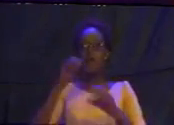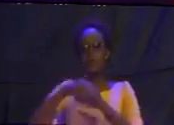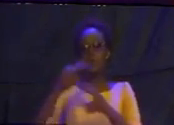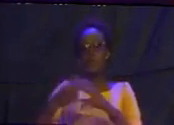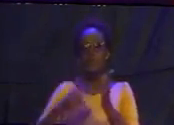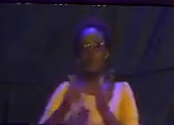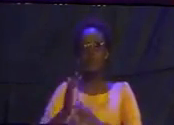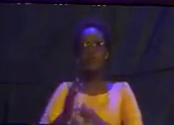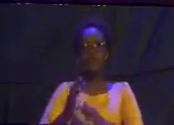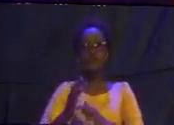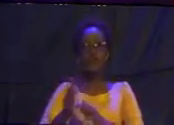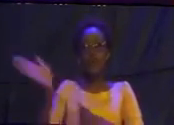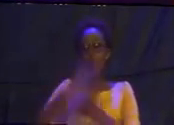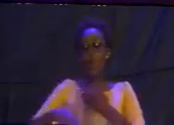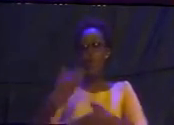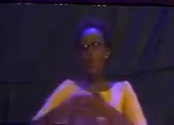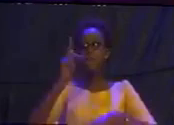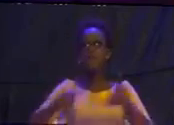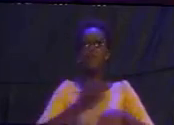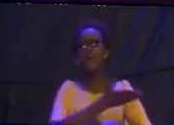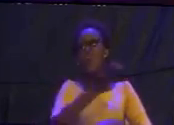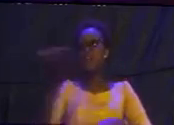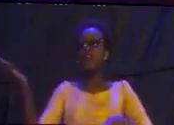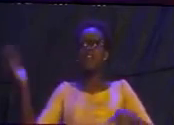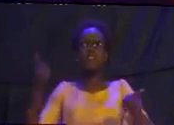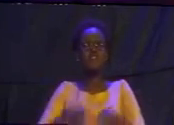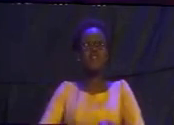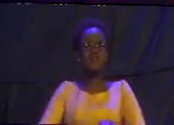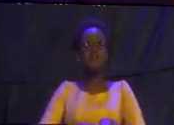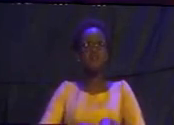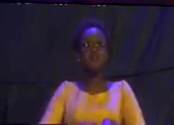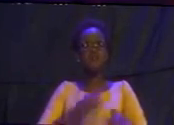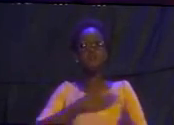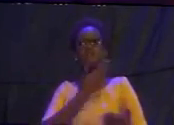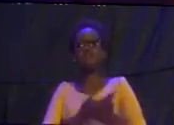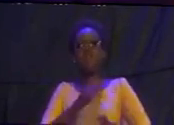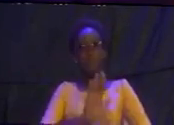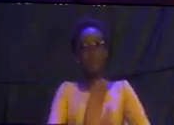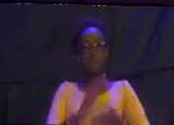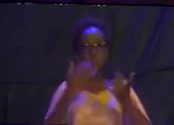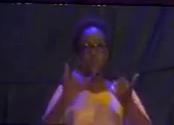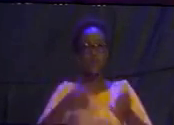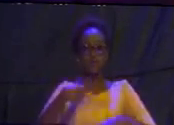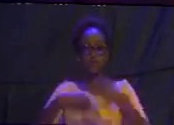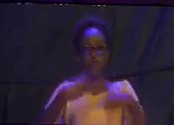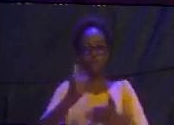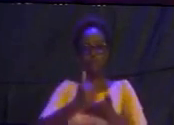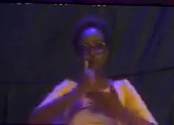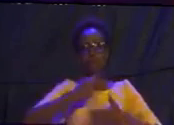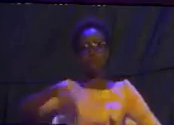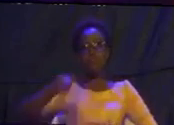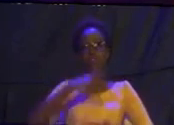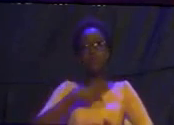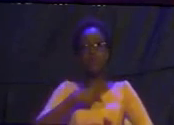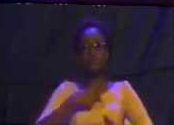the name of Jesus. Even those who are here that are offering to you. Continue to